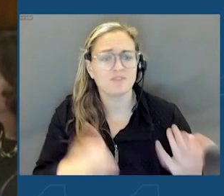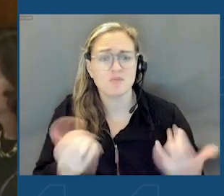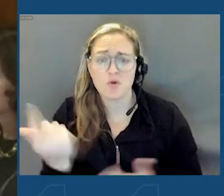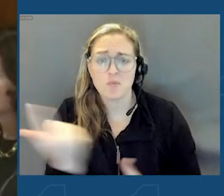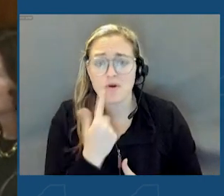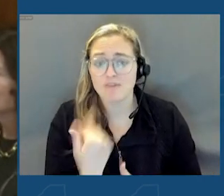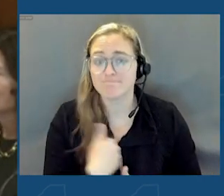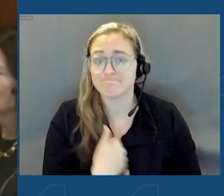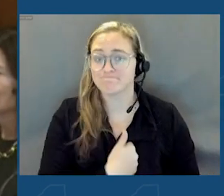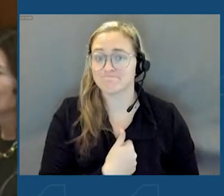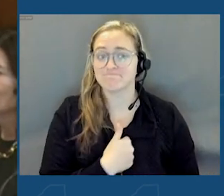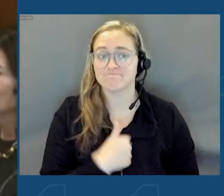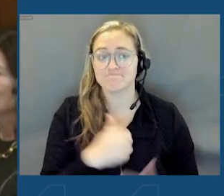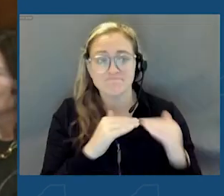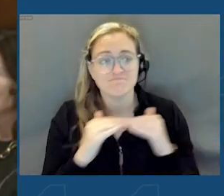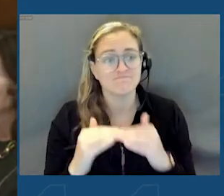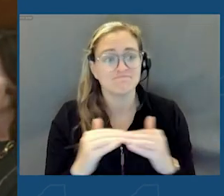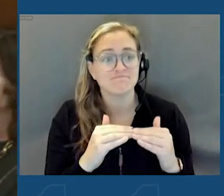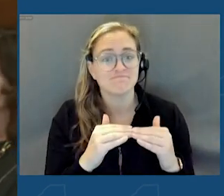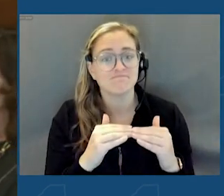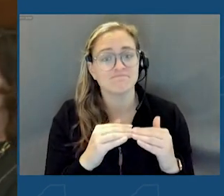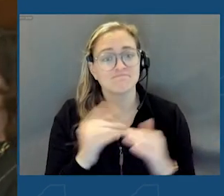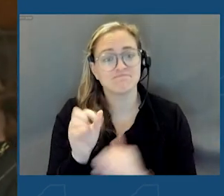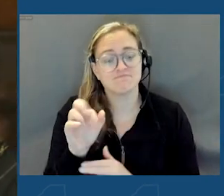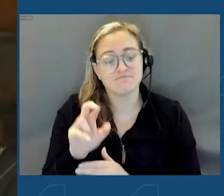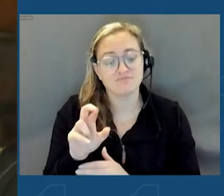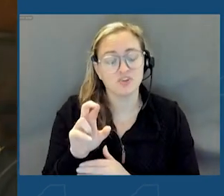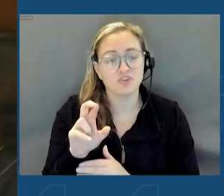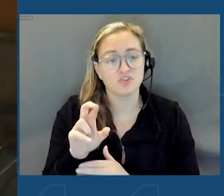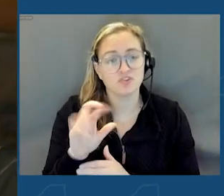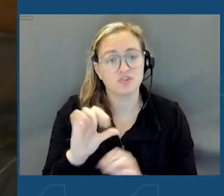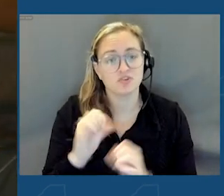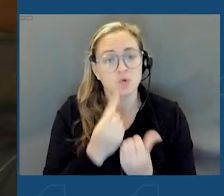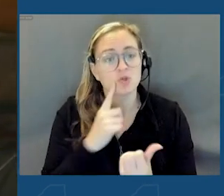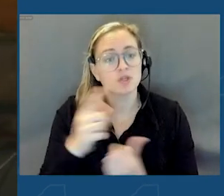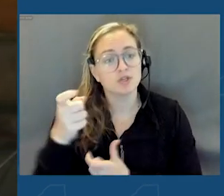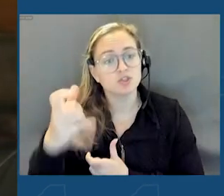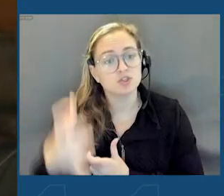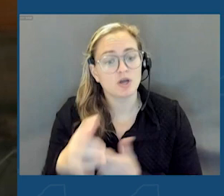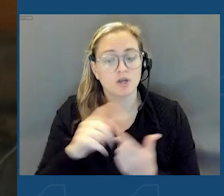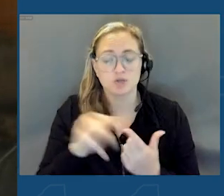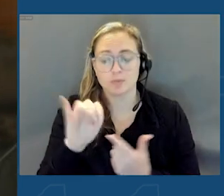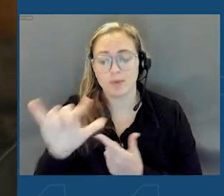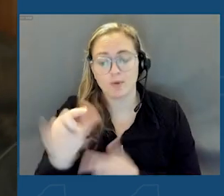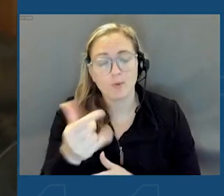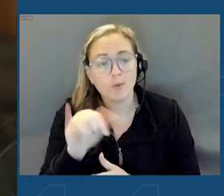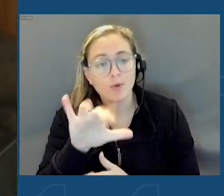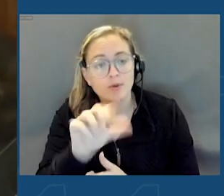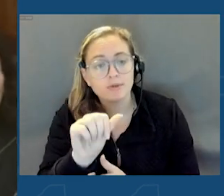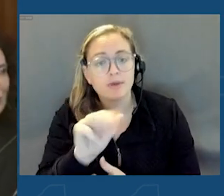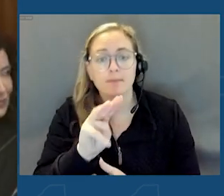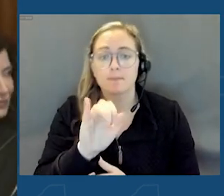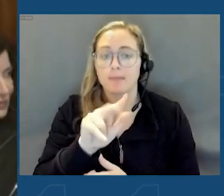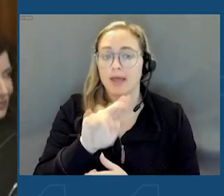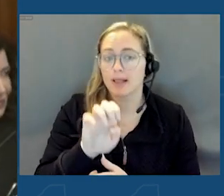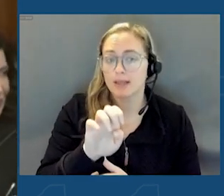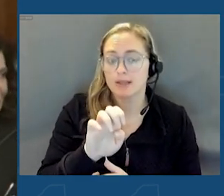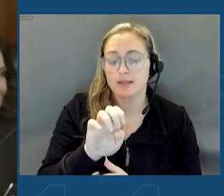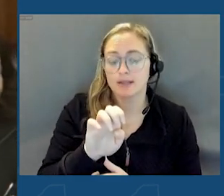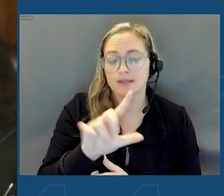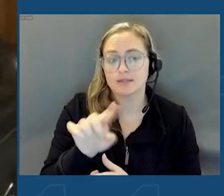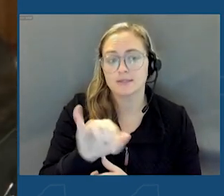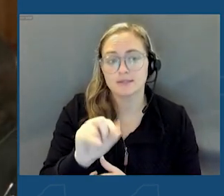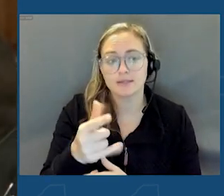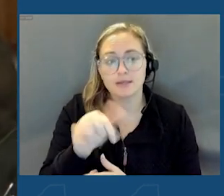colleagues, Senior Associate Judge Jenny Rivera, Judge Michael Garcia, Judge Madeline Singas, Judge Tony